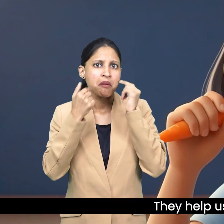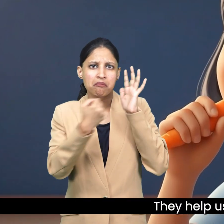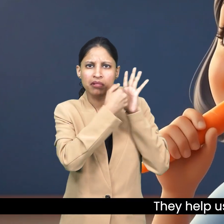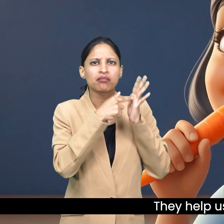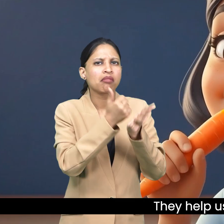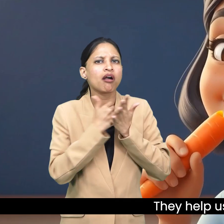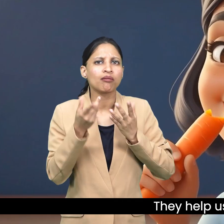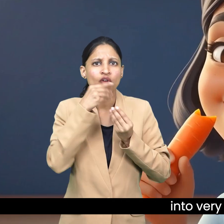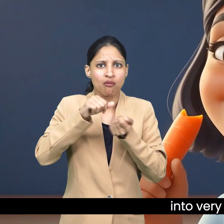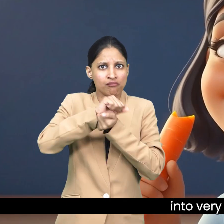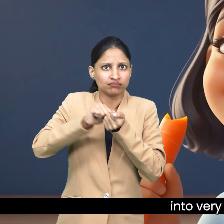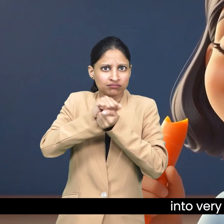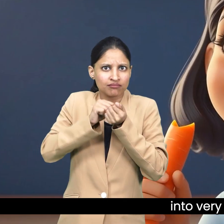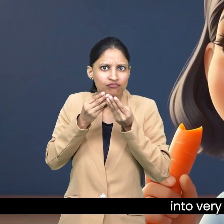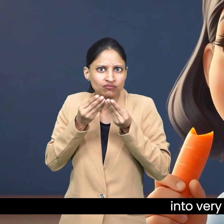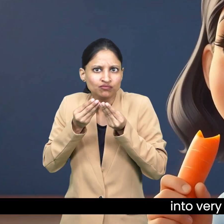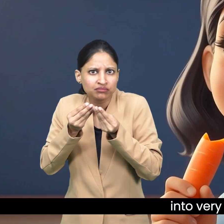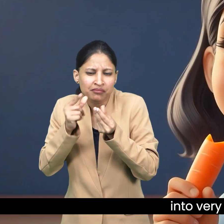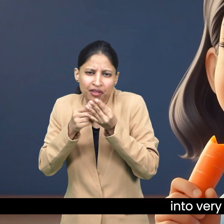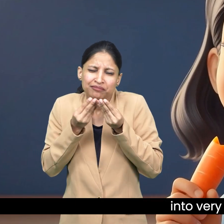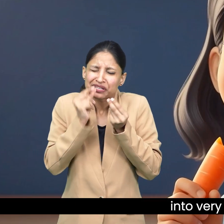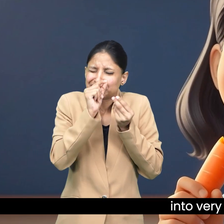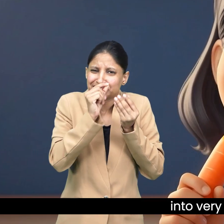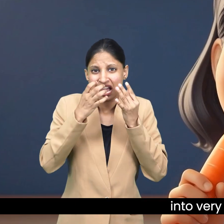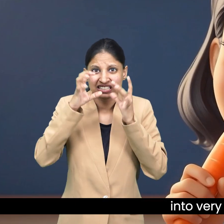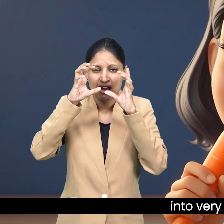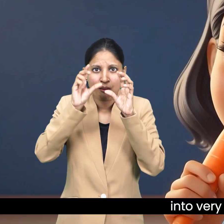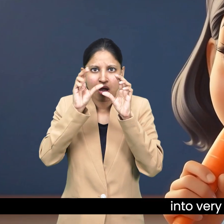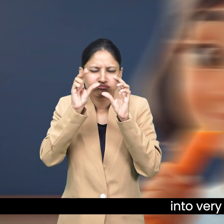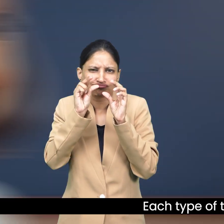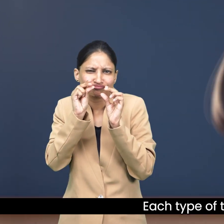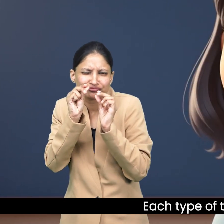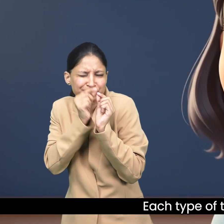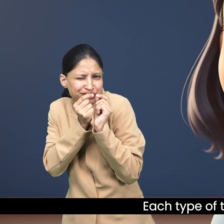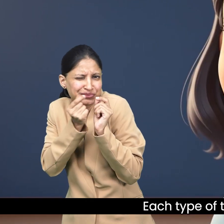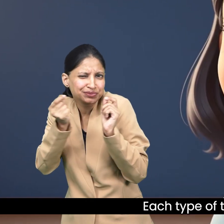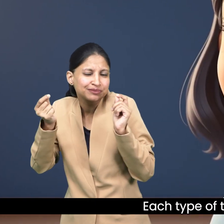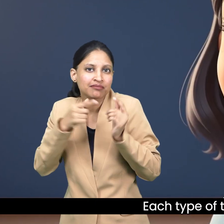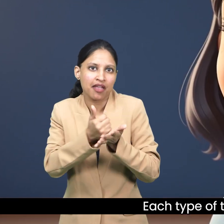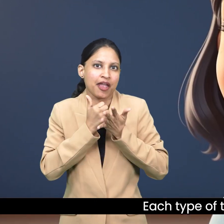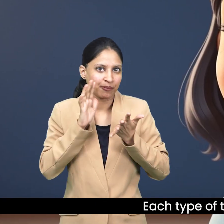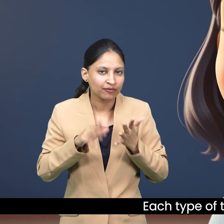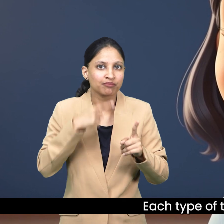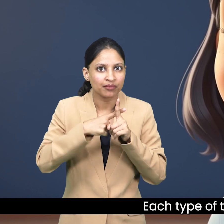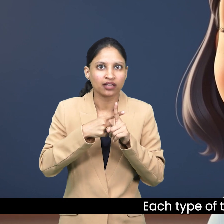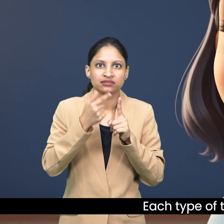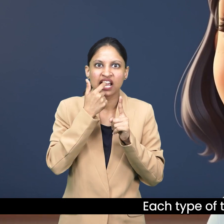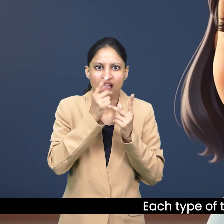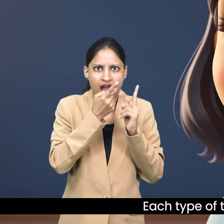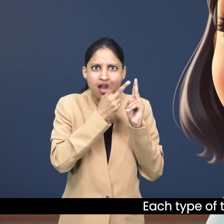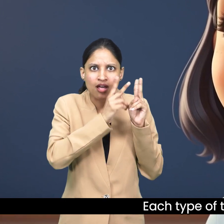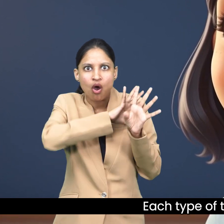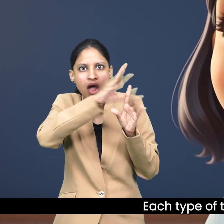They help us grind the food into very small pieces. Each type of tooth is